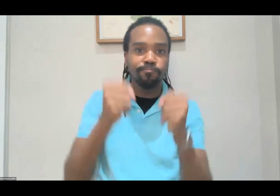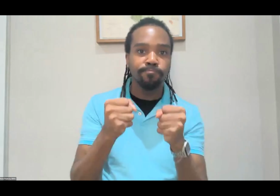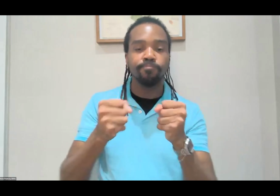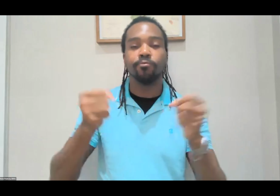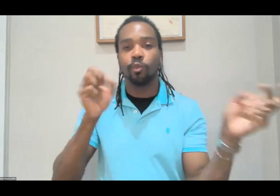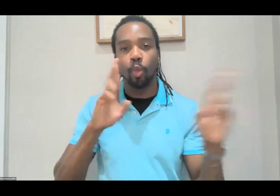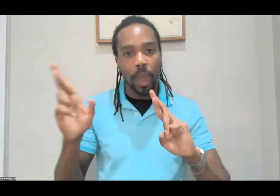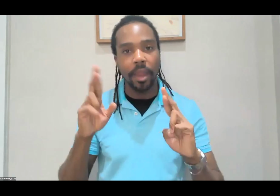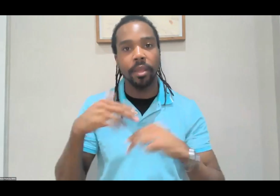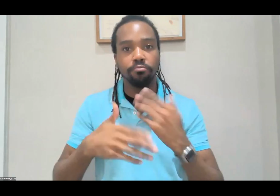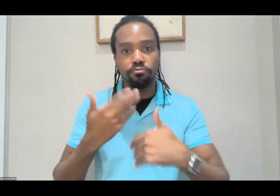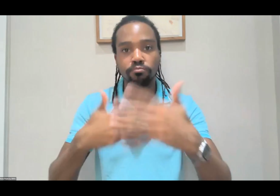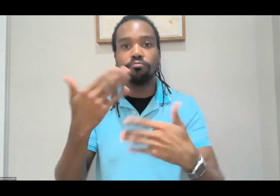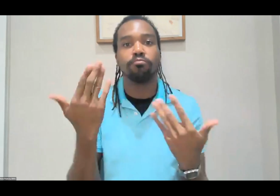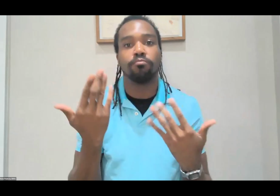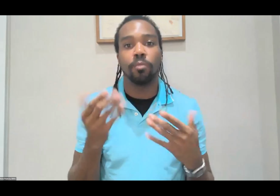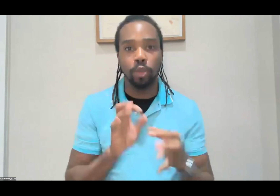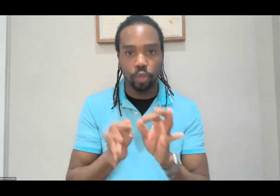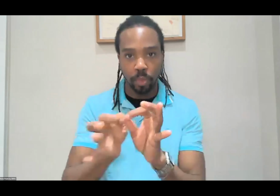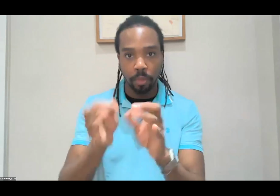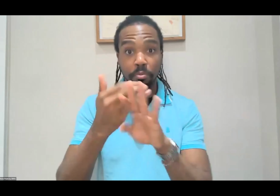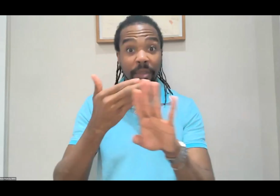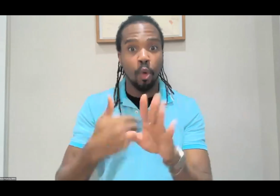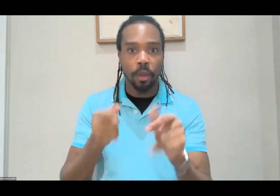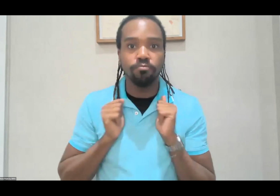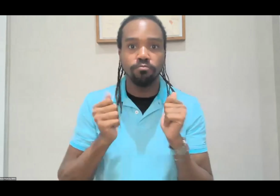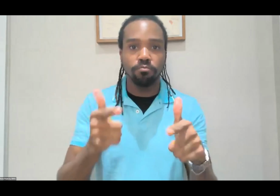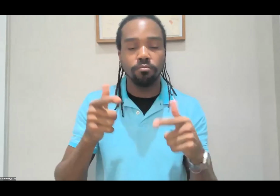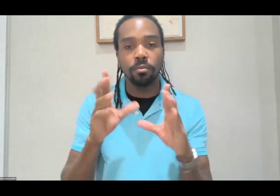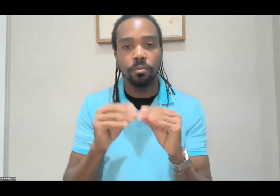available and interpreting before we get started.